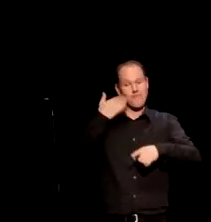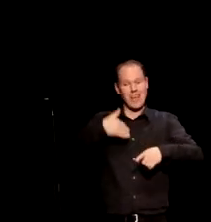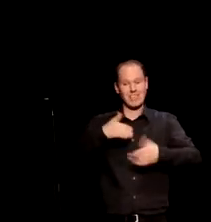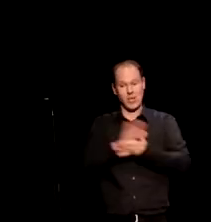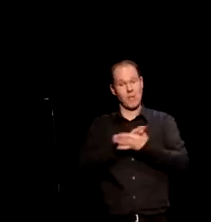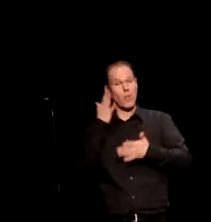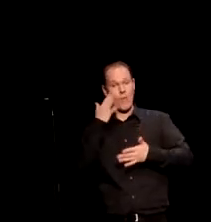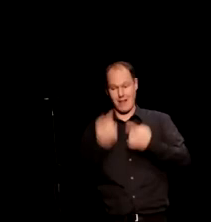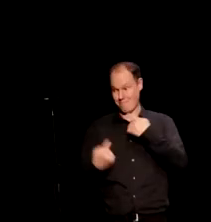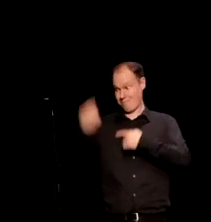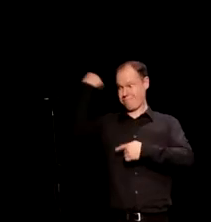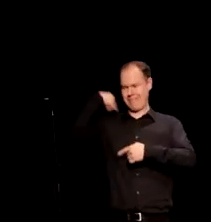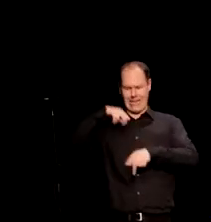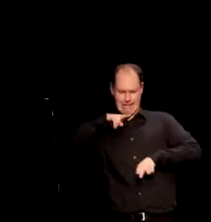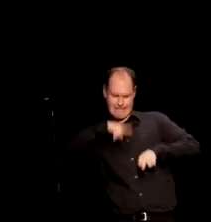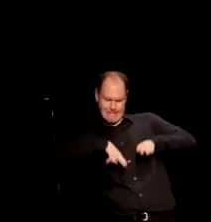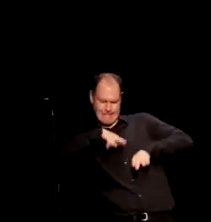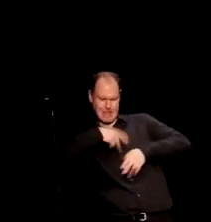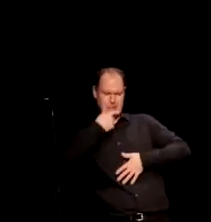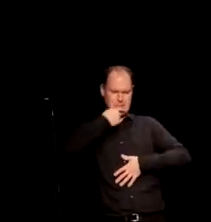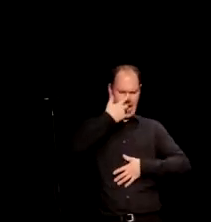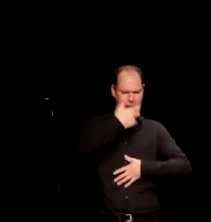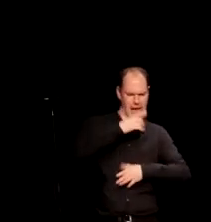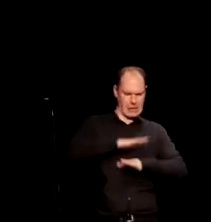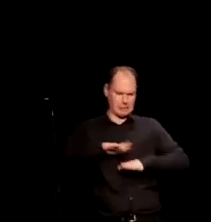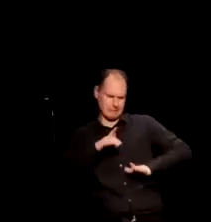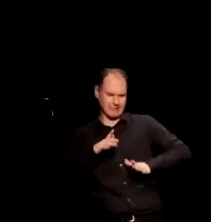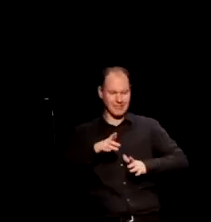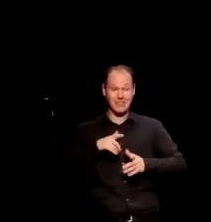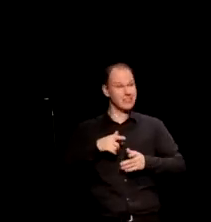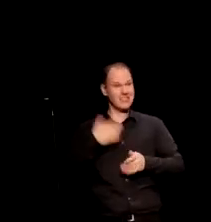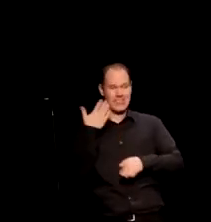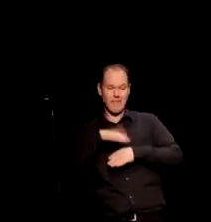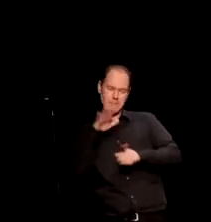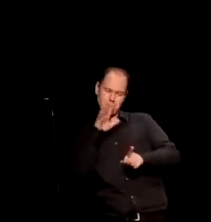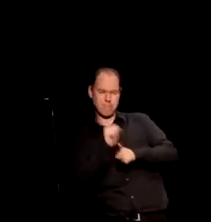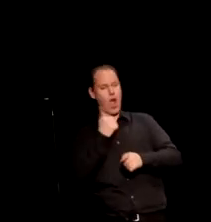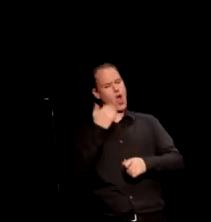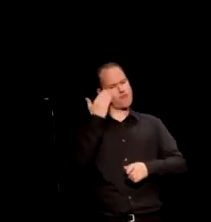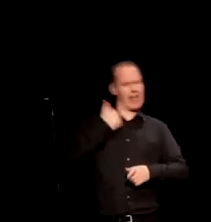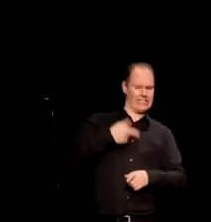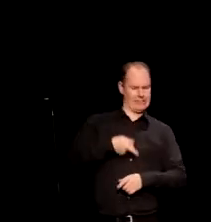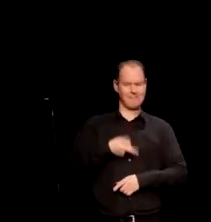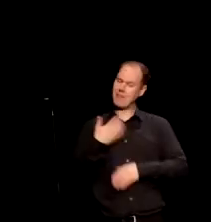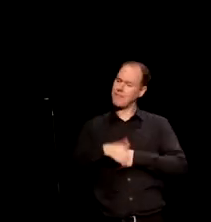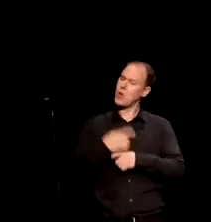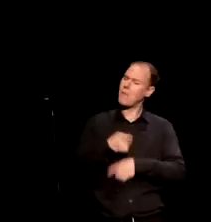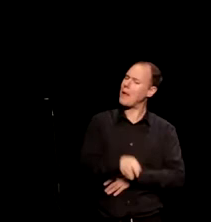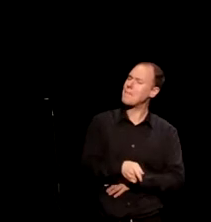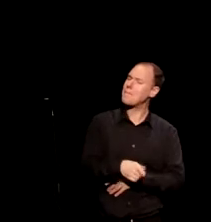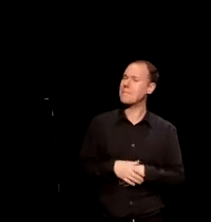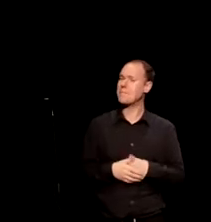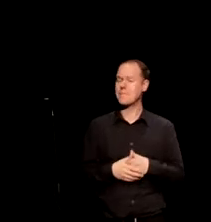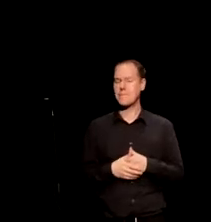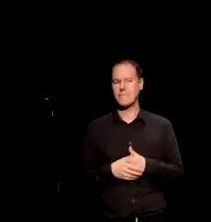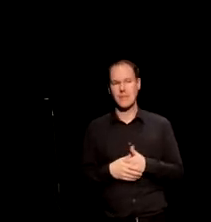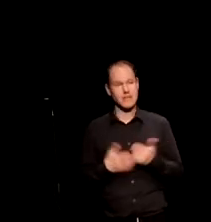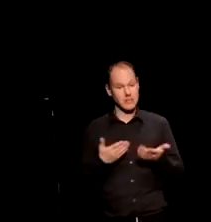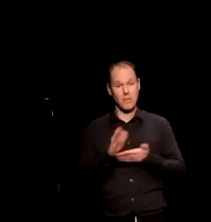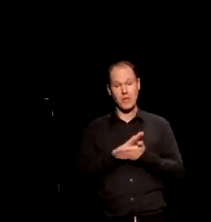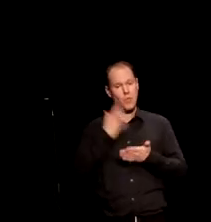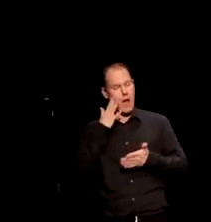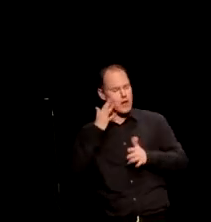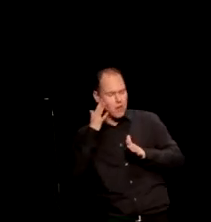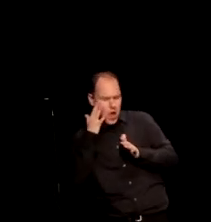race, you know, that's fascinating. I mean, it's bizarre, and it makes you reflect a lot, obviously, on the prejudices of those who were